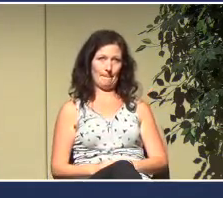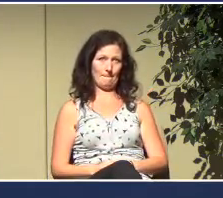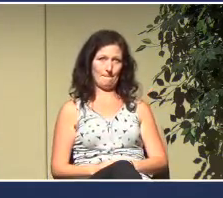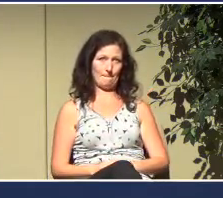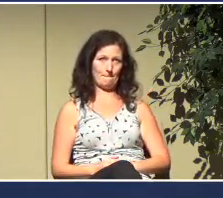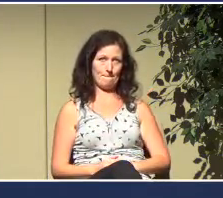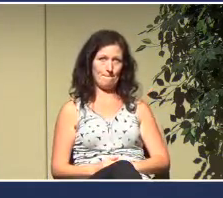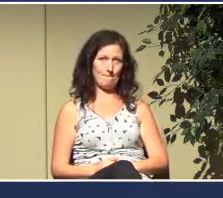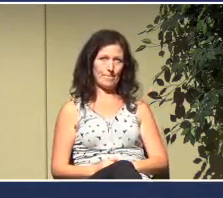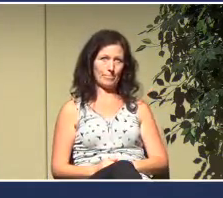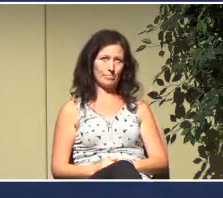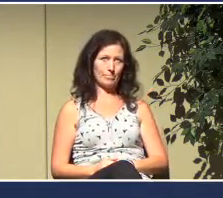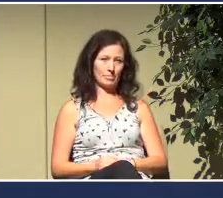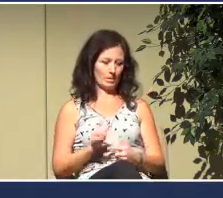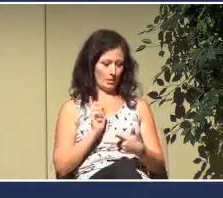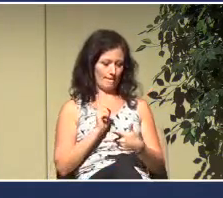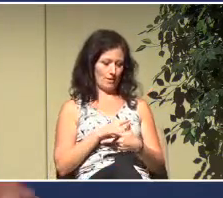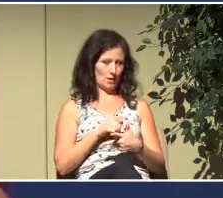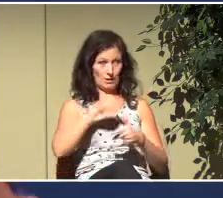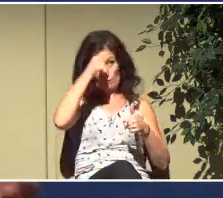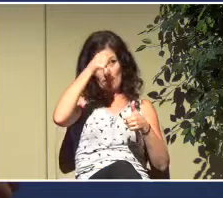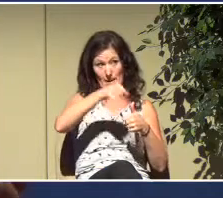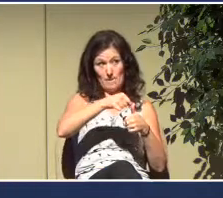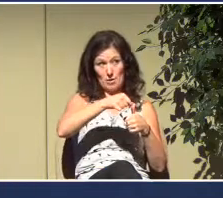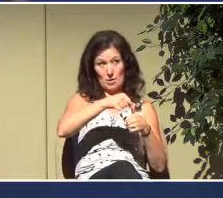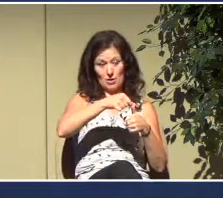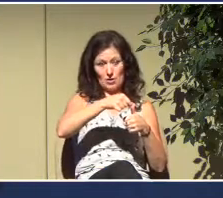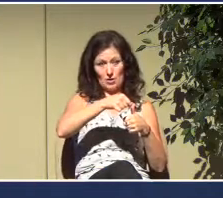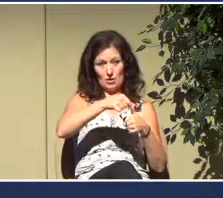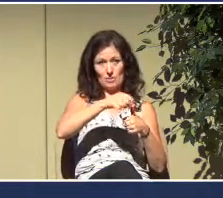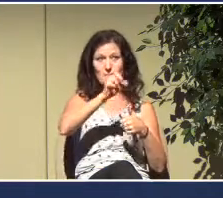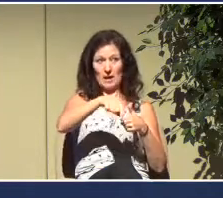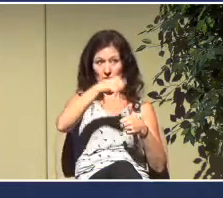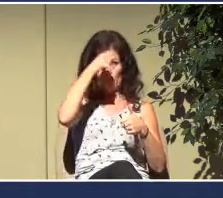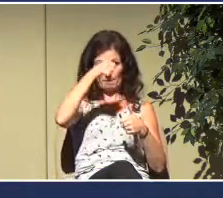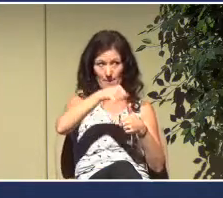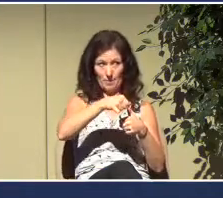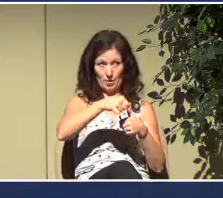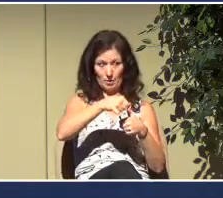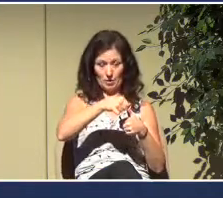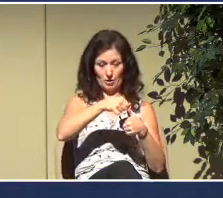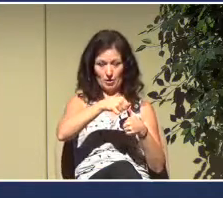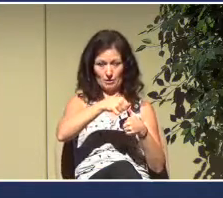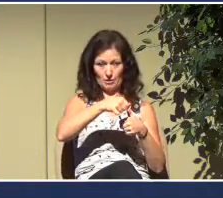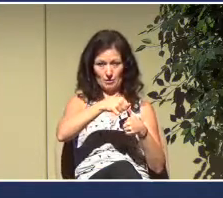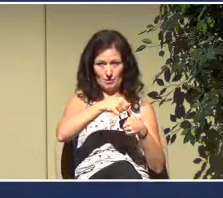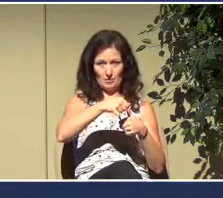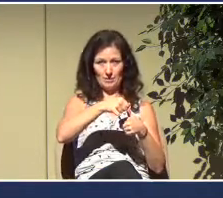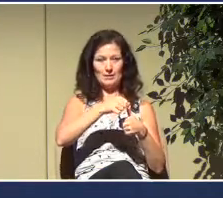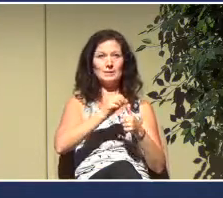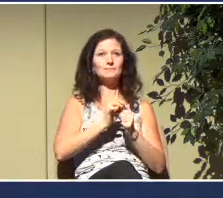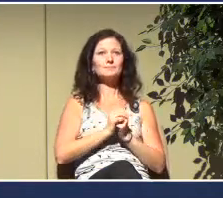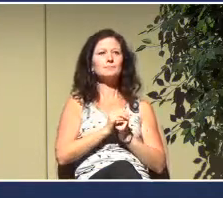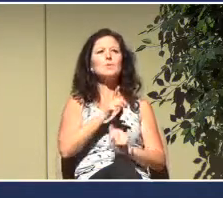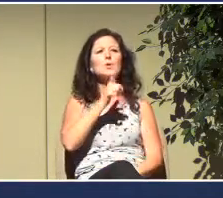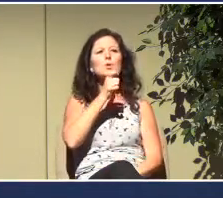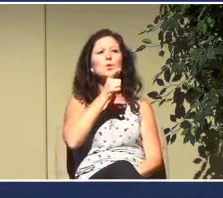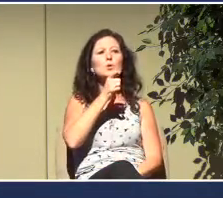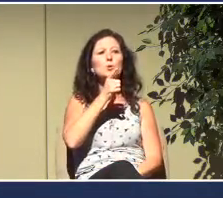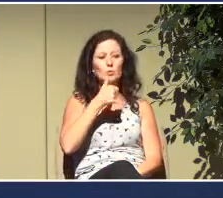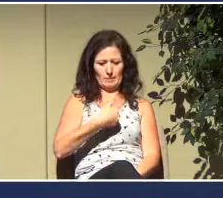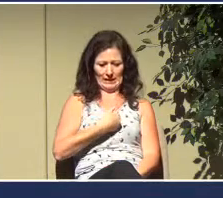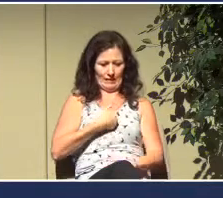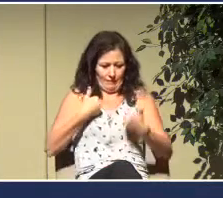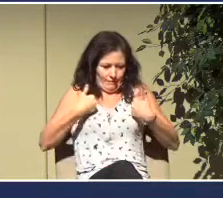at that. First thing we need to remember if we want to put our sin to death, we've got to remember who